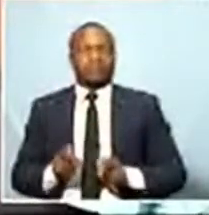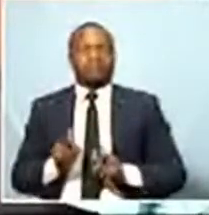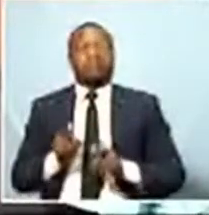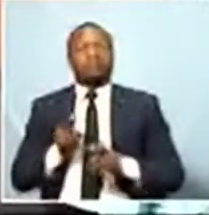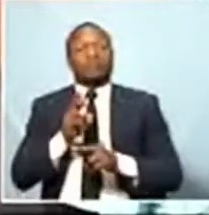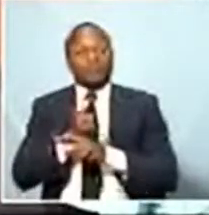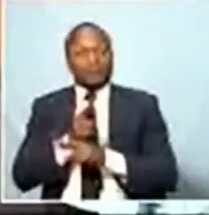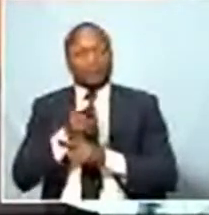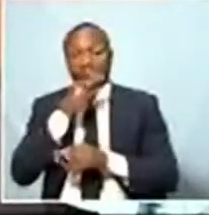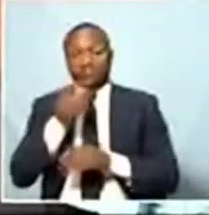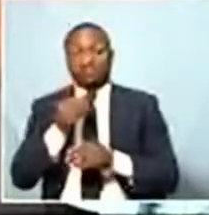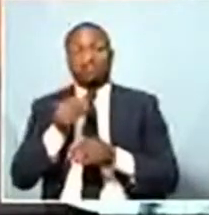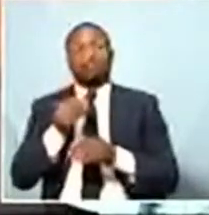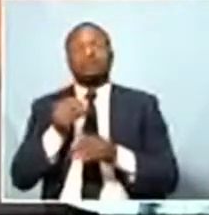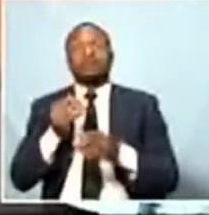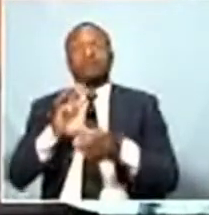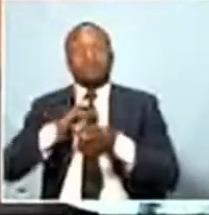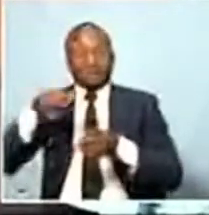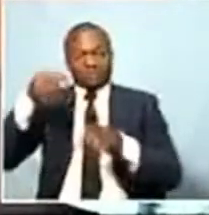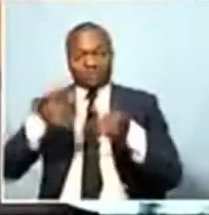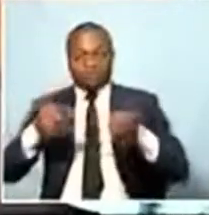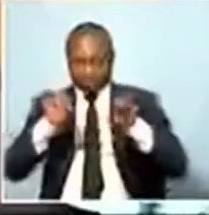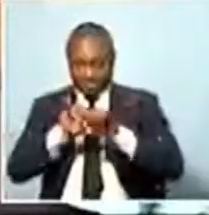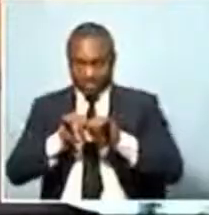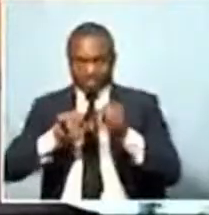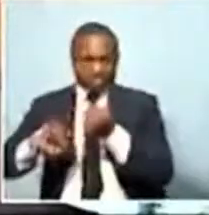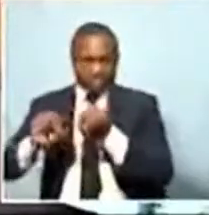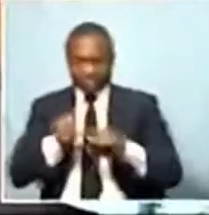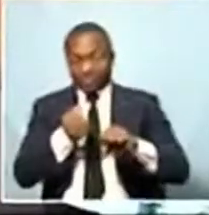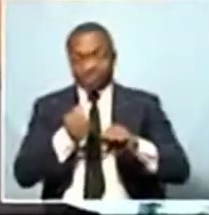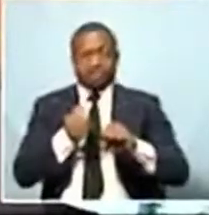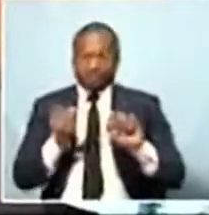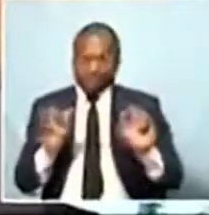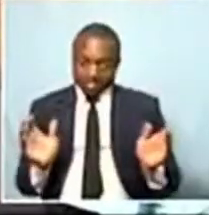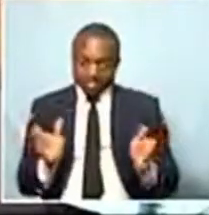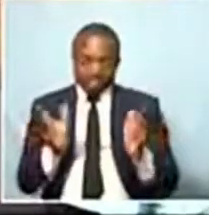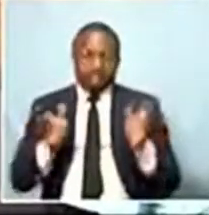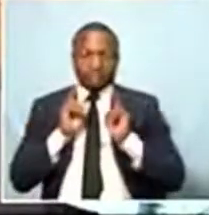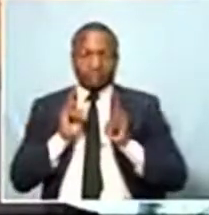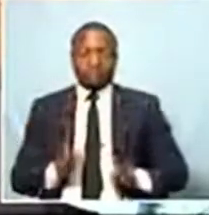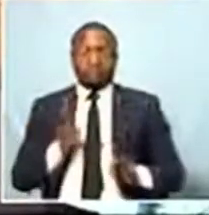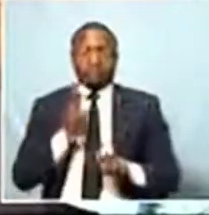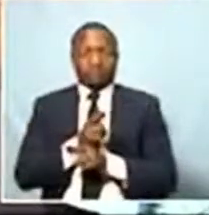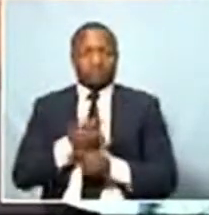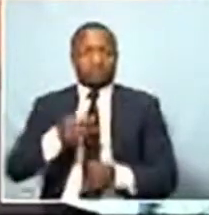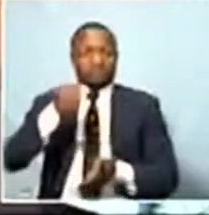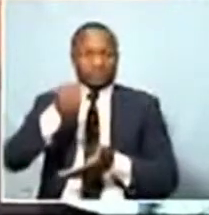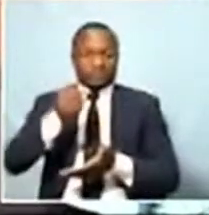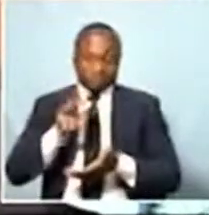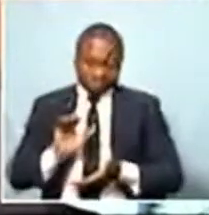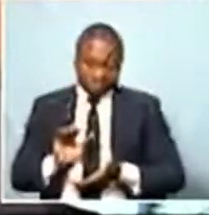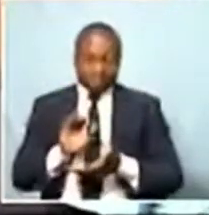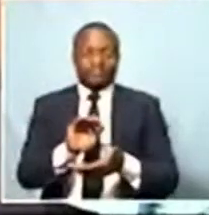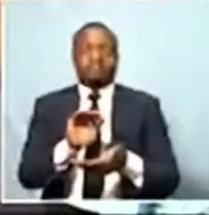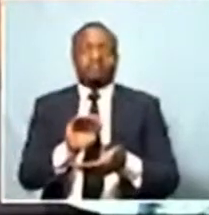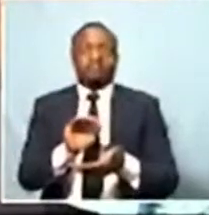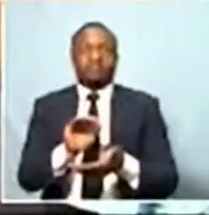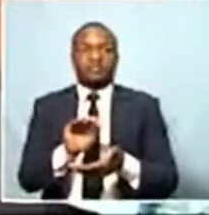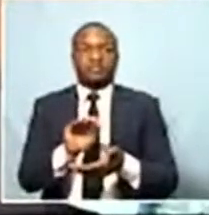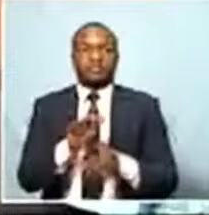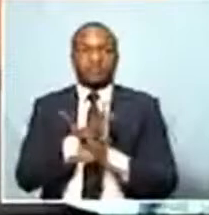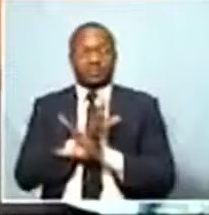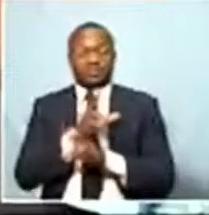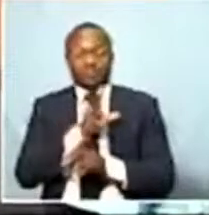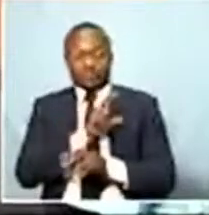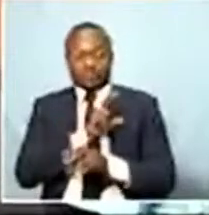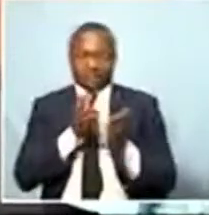stakeholders in the promotion and protection of human rights. So when it comes to budget allocation for the Zambia